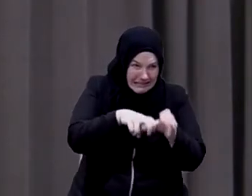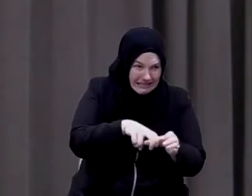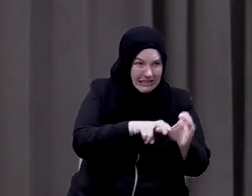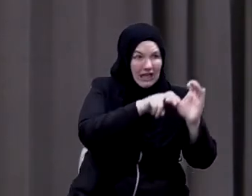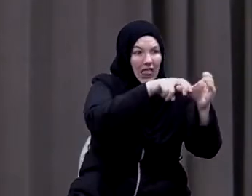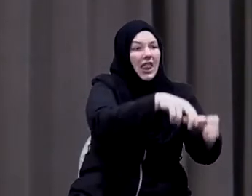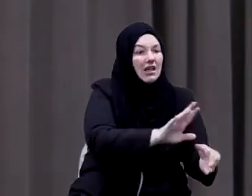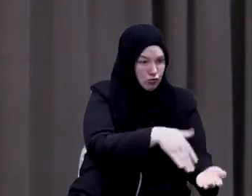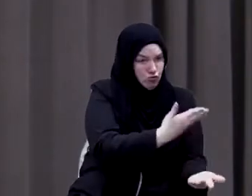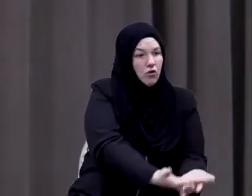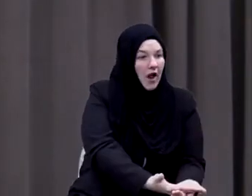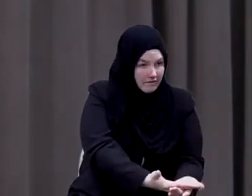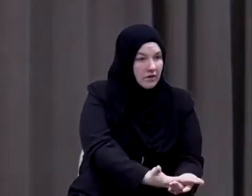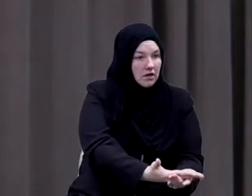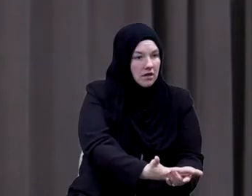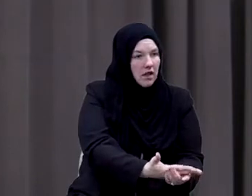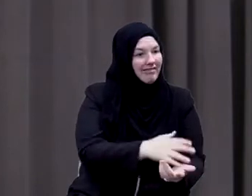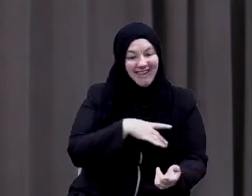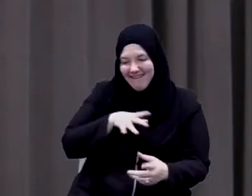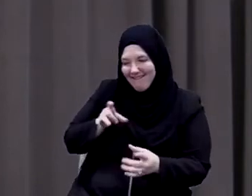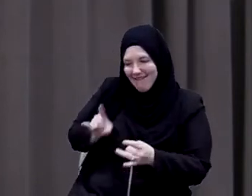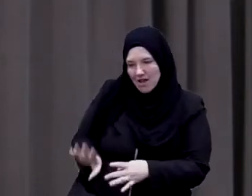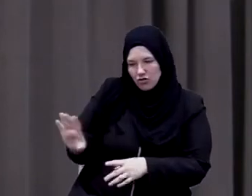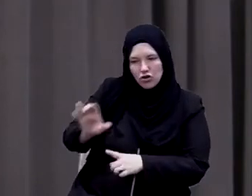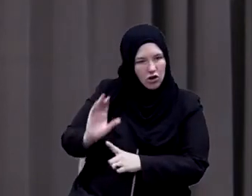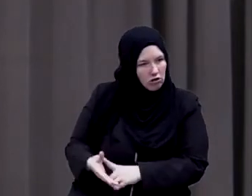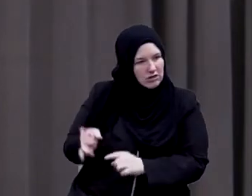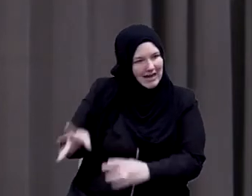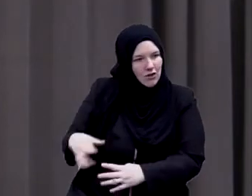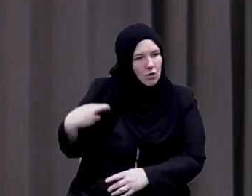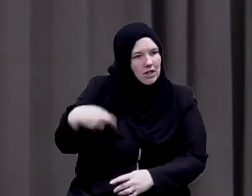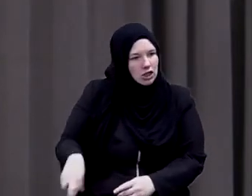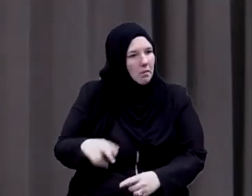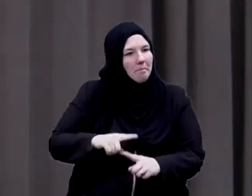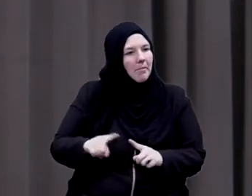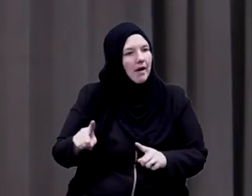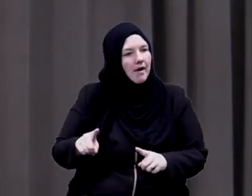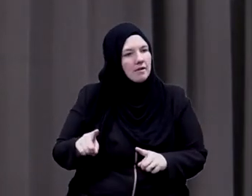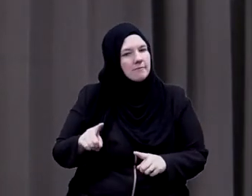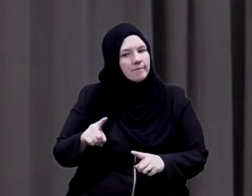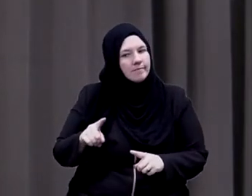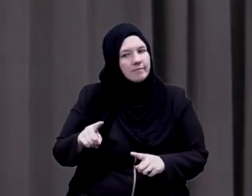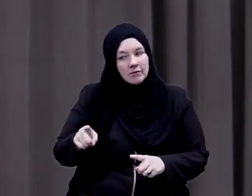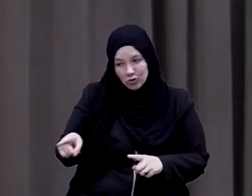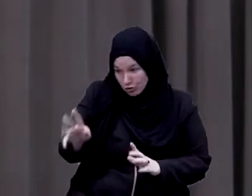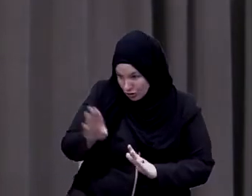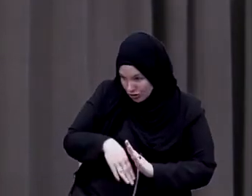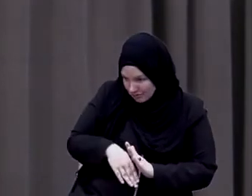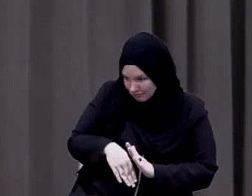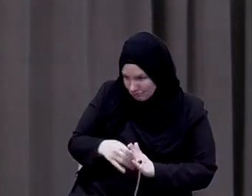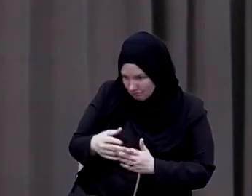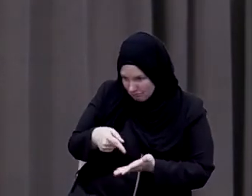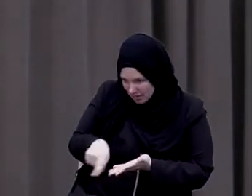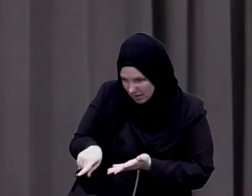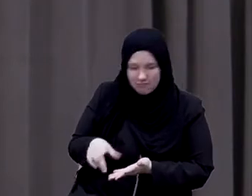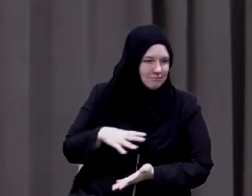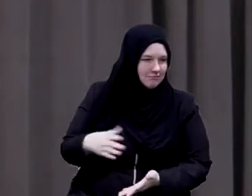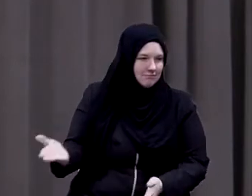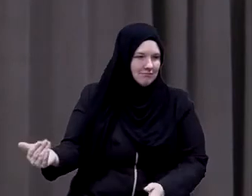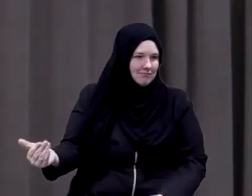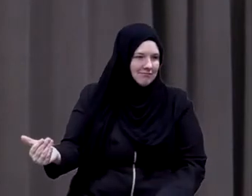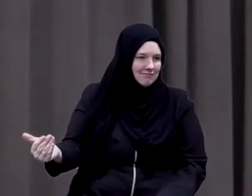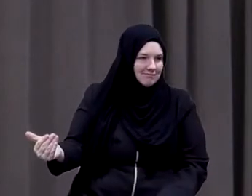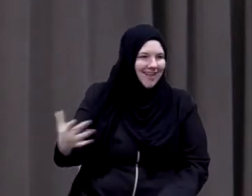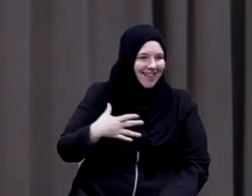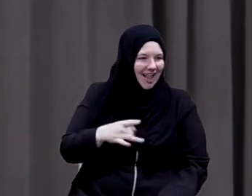welcome their hands to support the economy. So the people are frustrated, but they are more frustrated with,